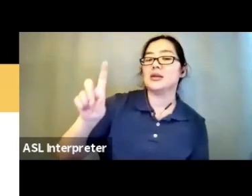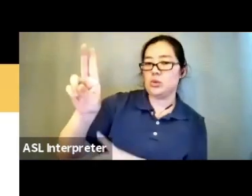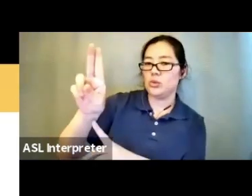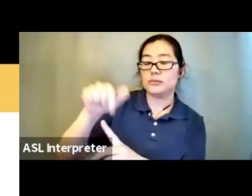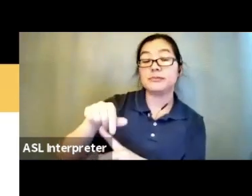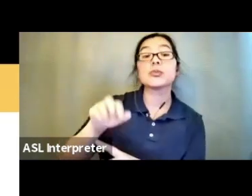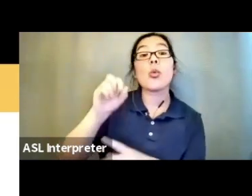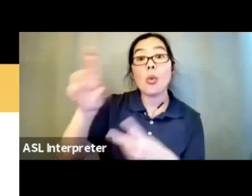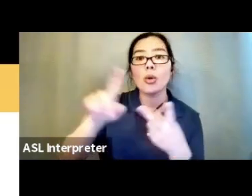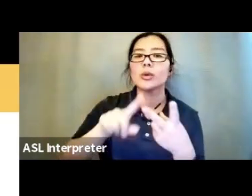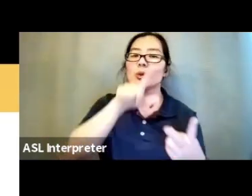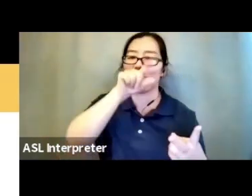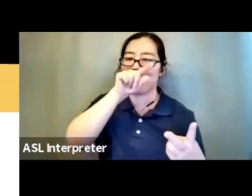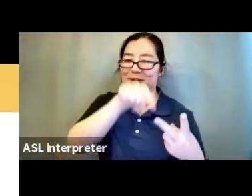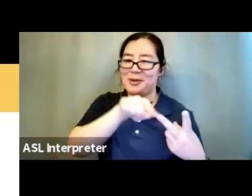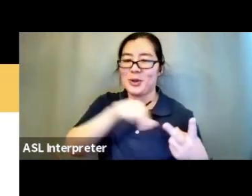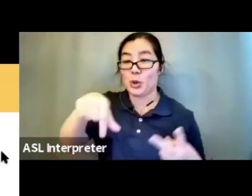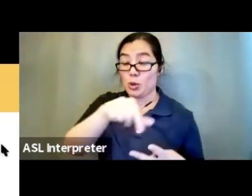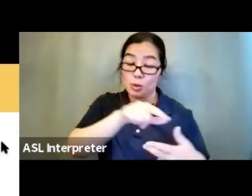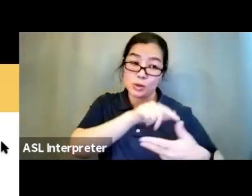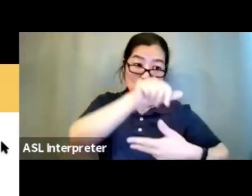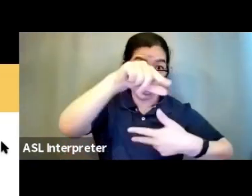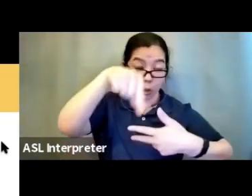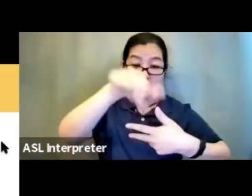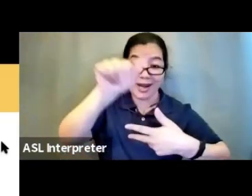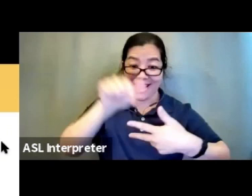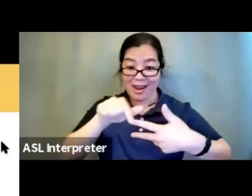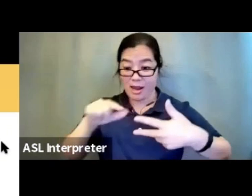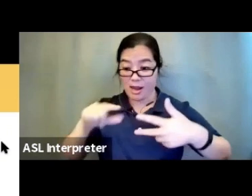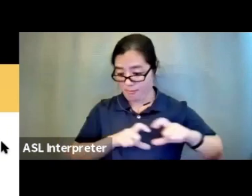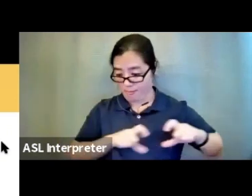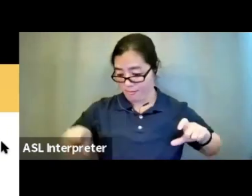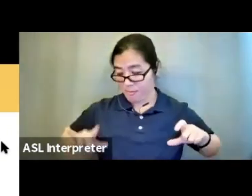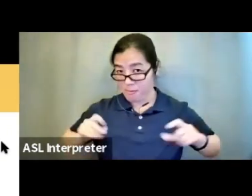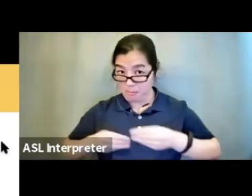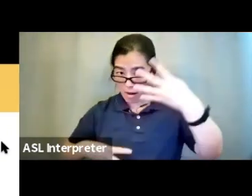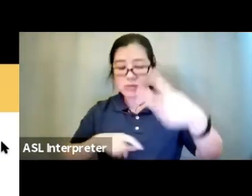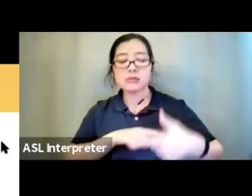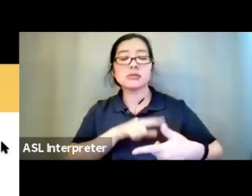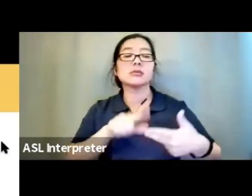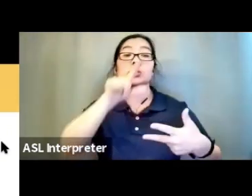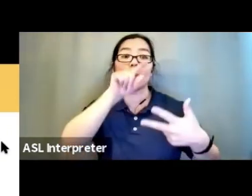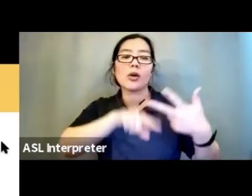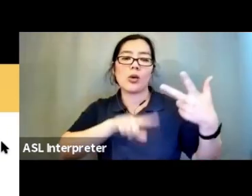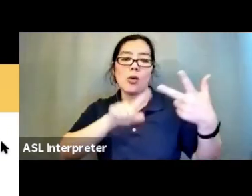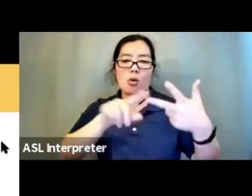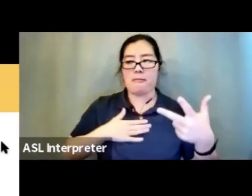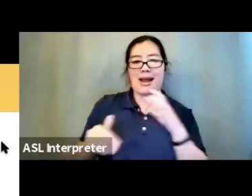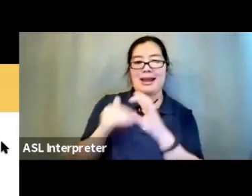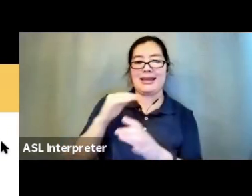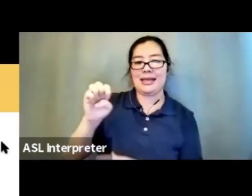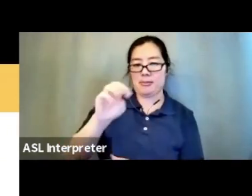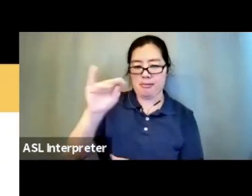Q&A box on Twitter or by the email, which was the same email that was sent all the reminders. This event is being